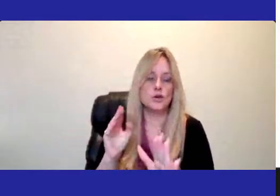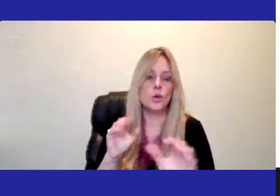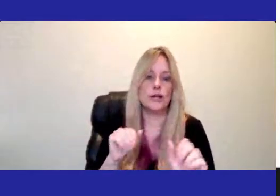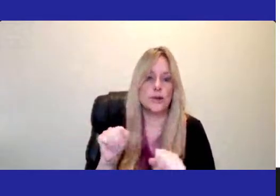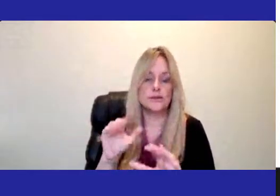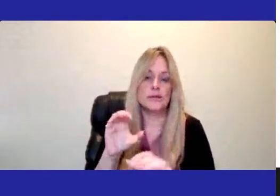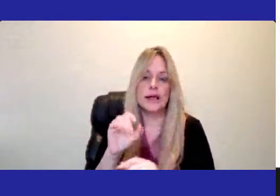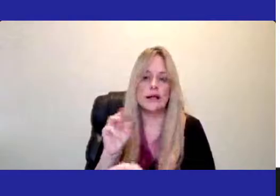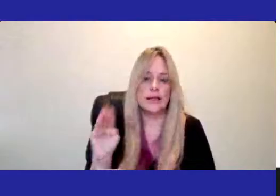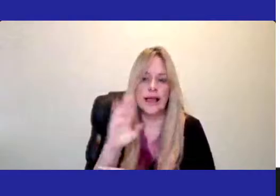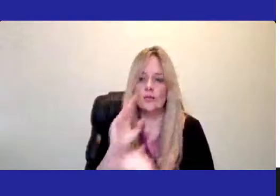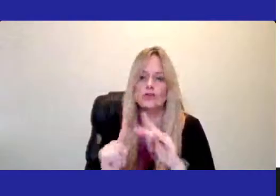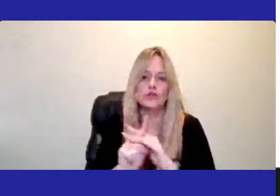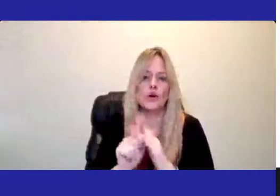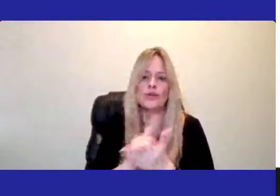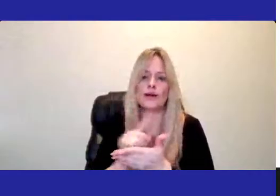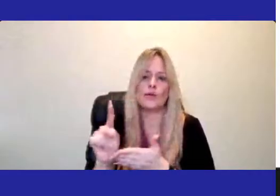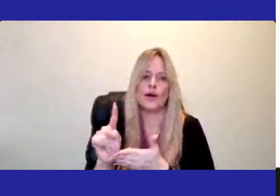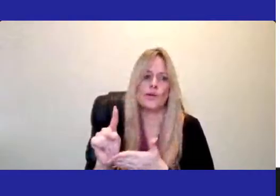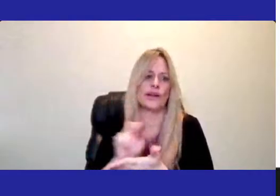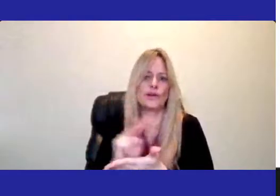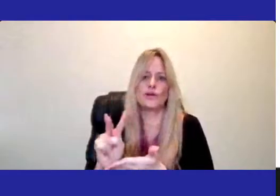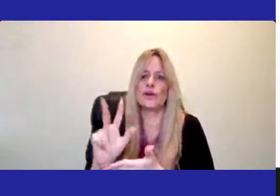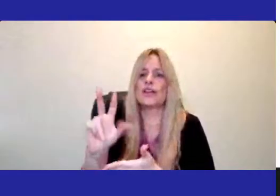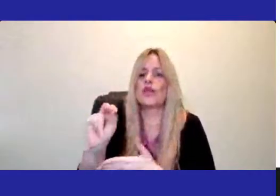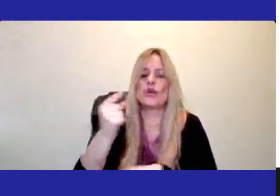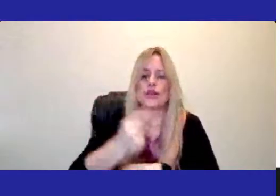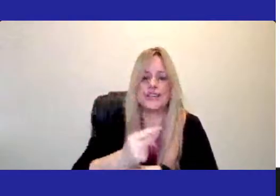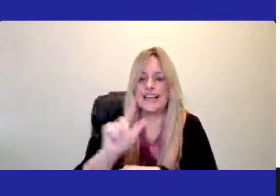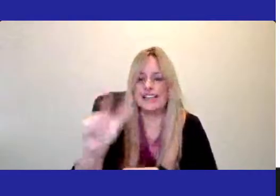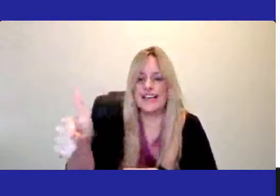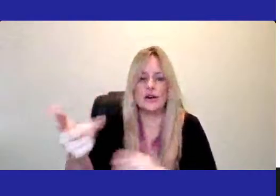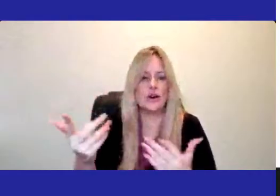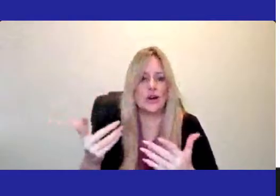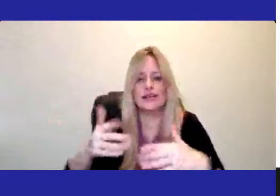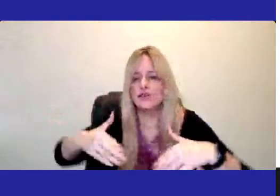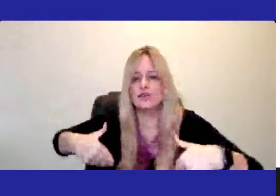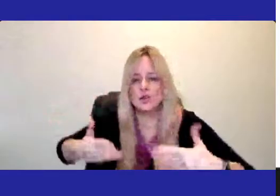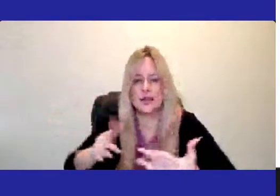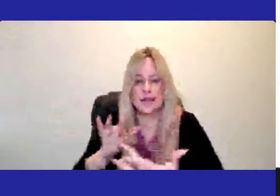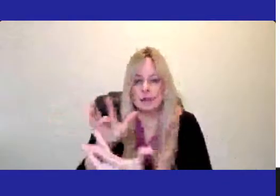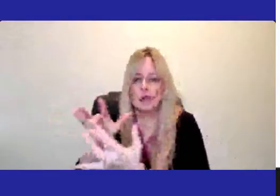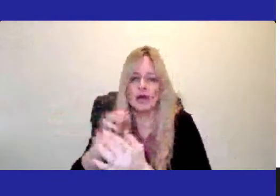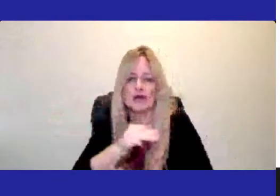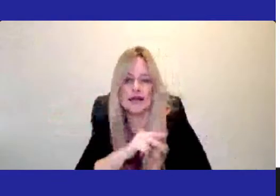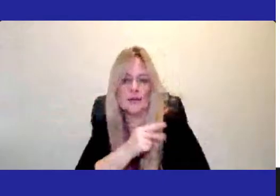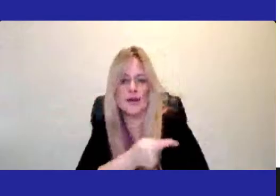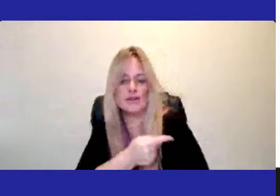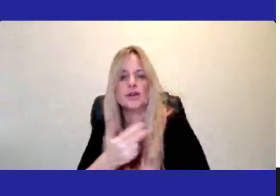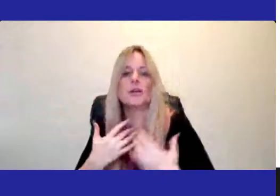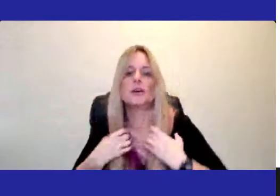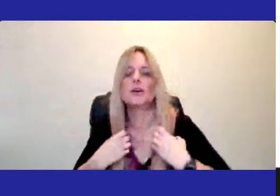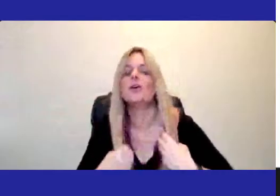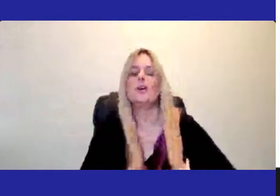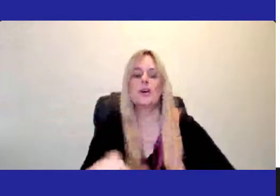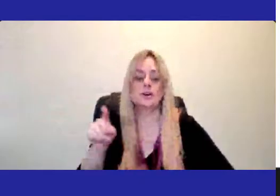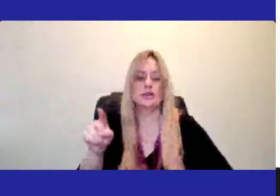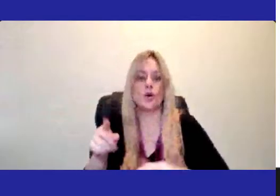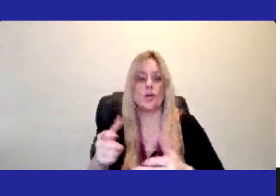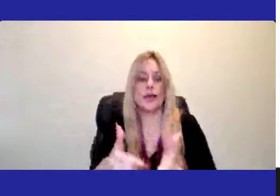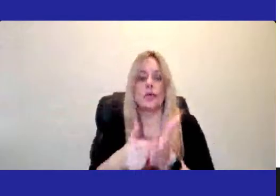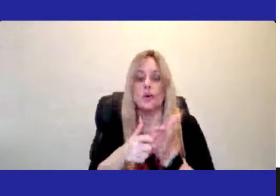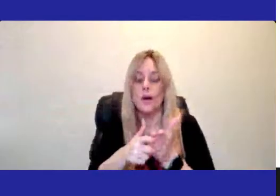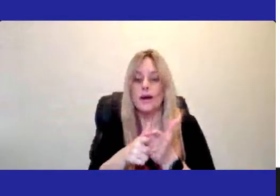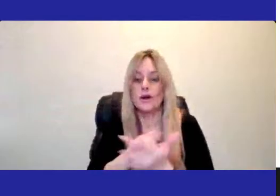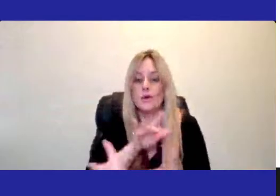a week, 2 long weeks, after. 30 days later. It's too late by that time. And The these are FUA and sensitive- FUM measure requires you to act within 7 days